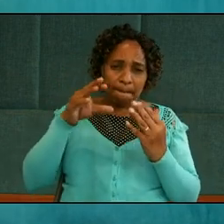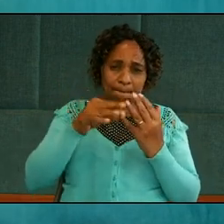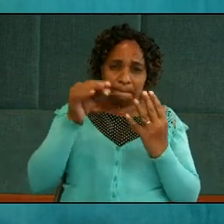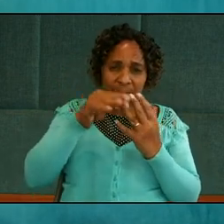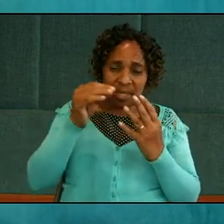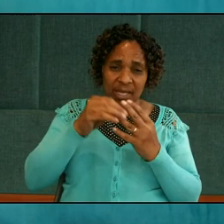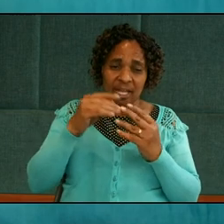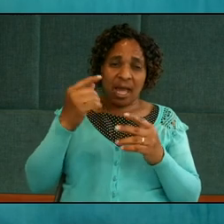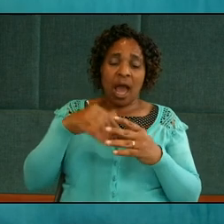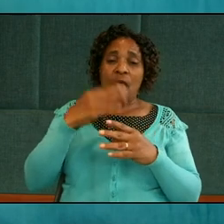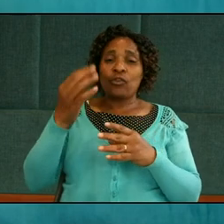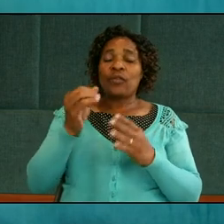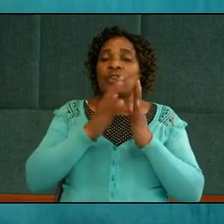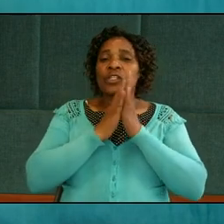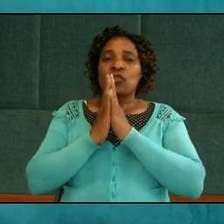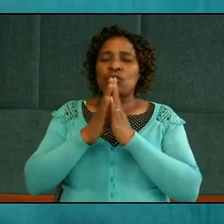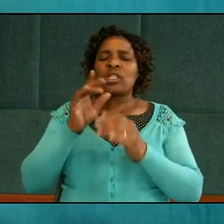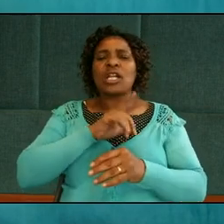that the Lord